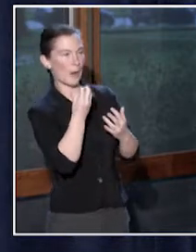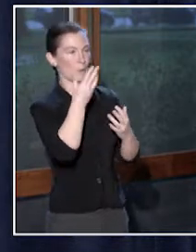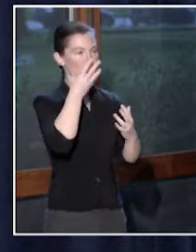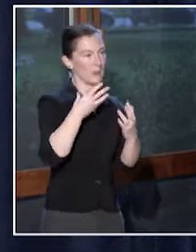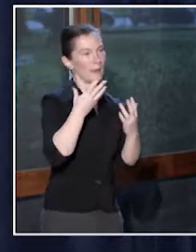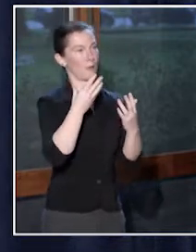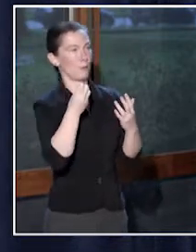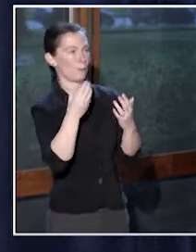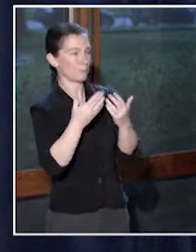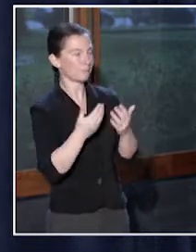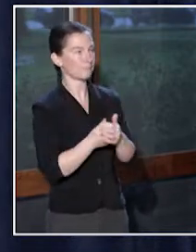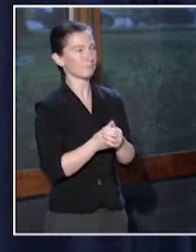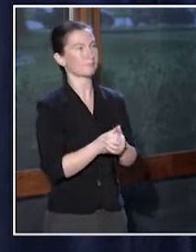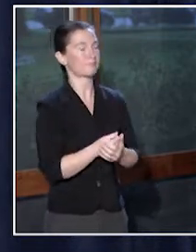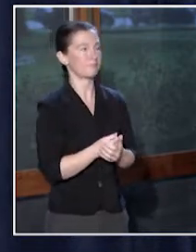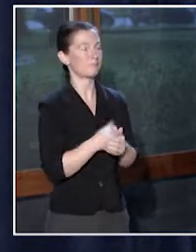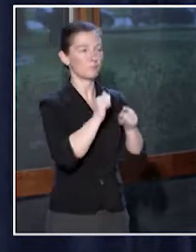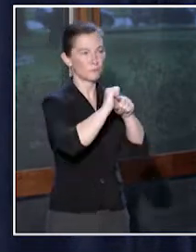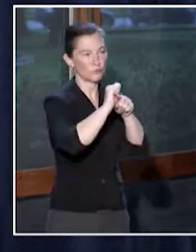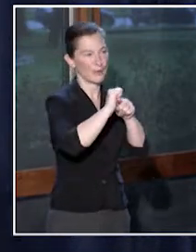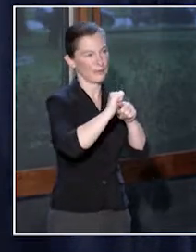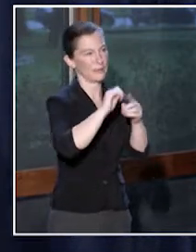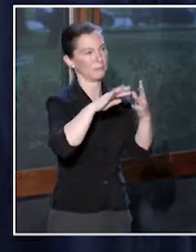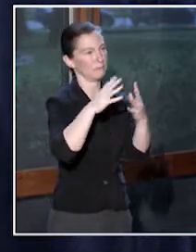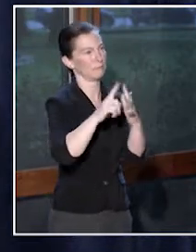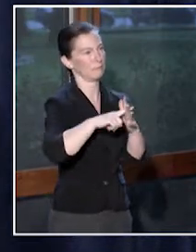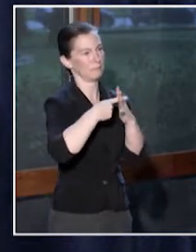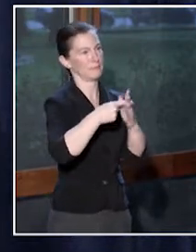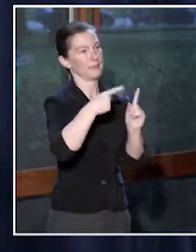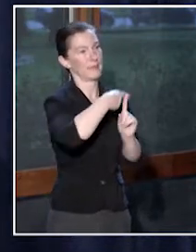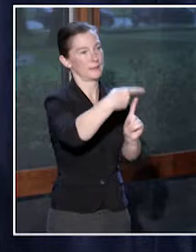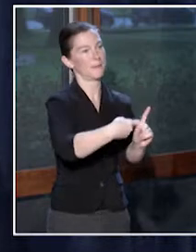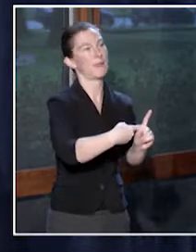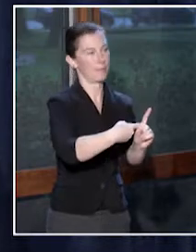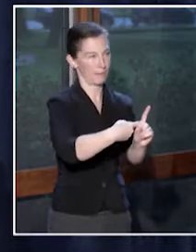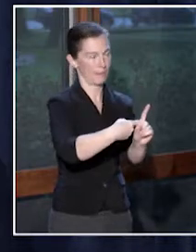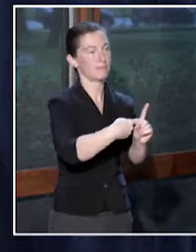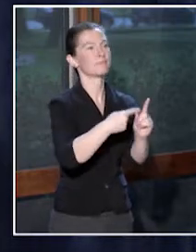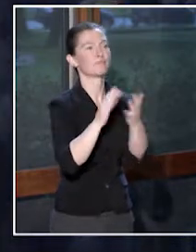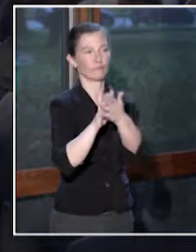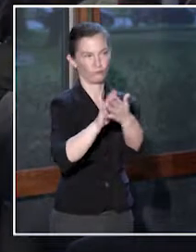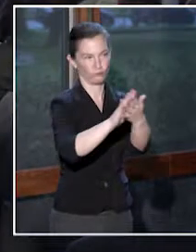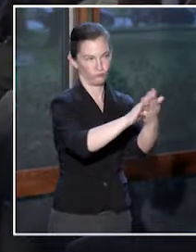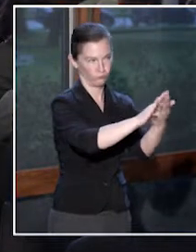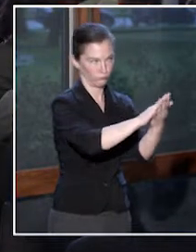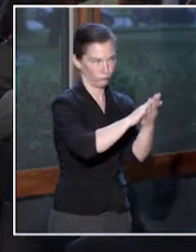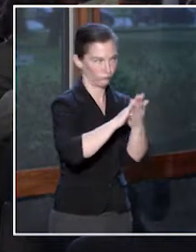to begin next month. And it's going to include